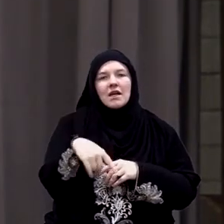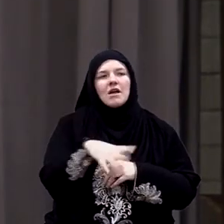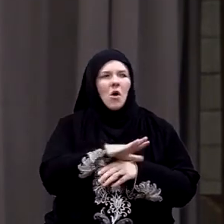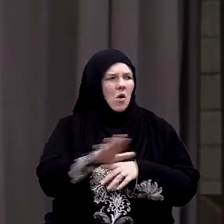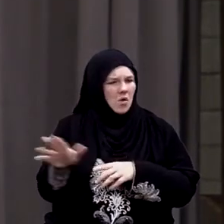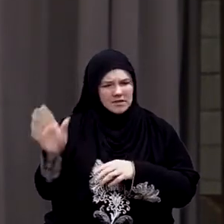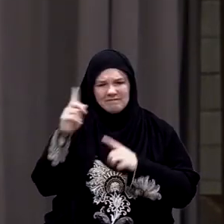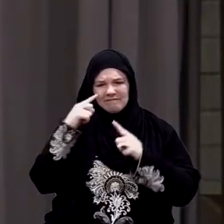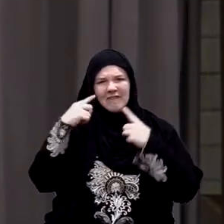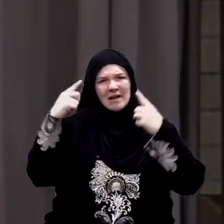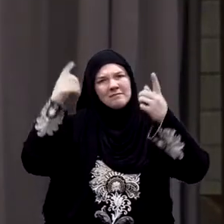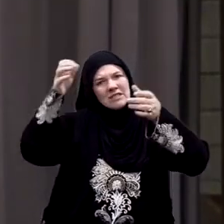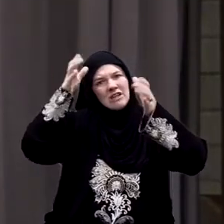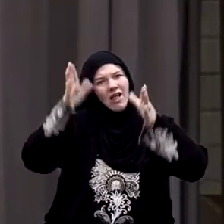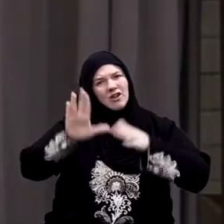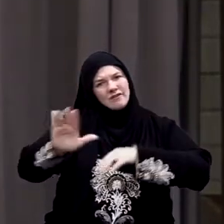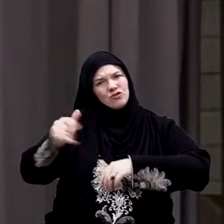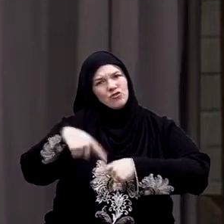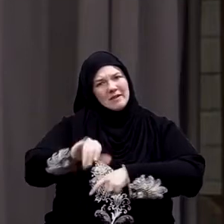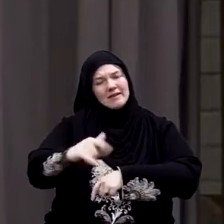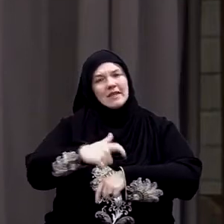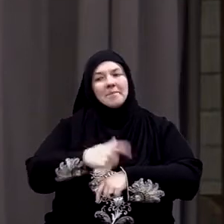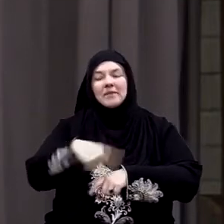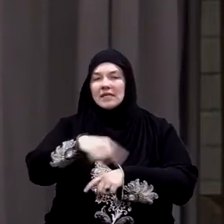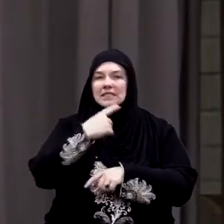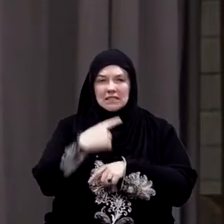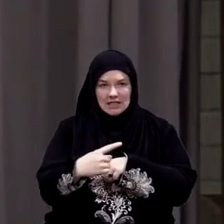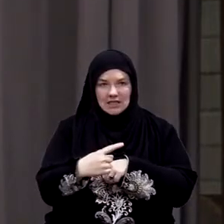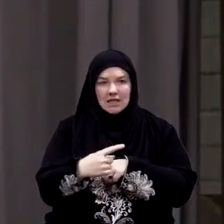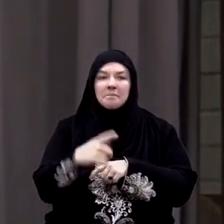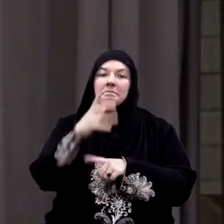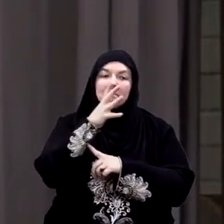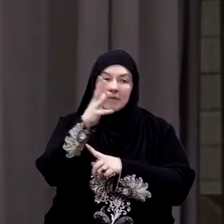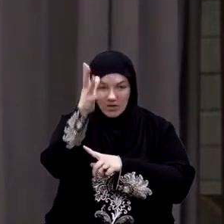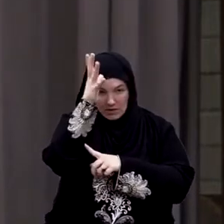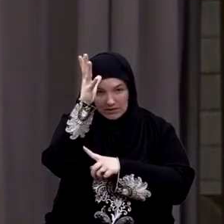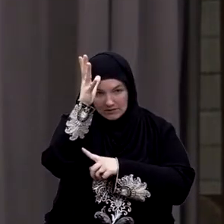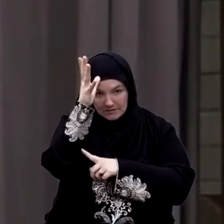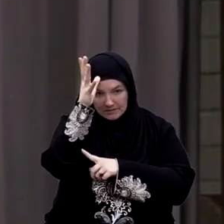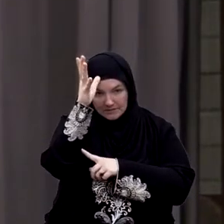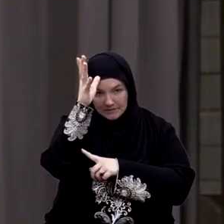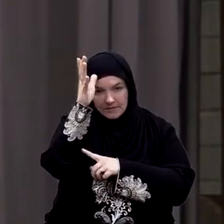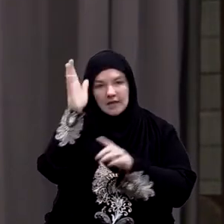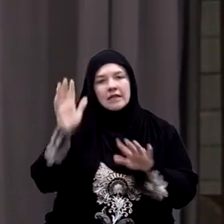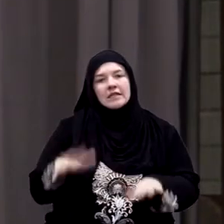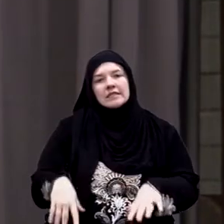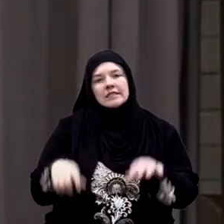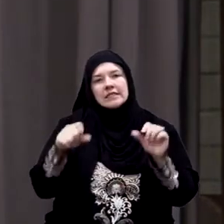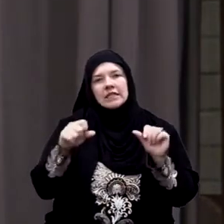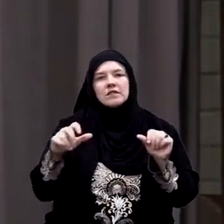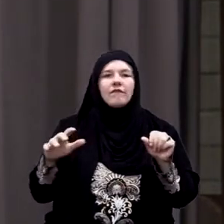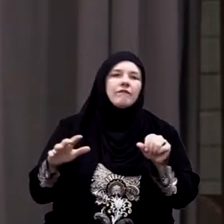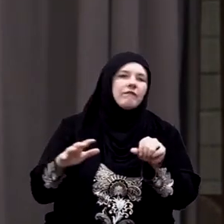these people, they said that parenting, it takes